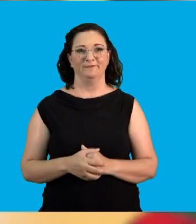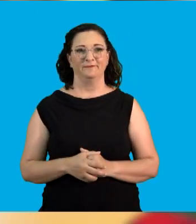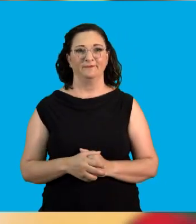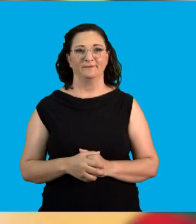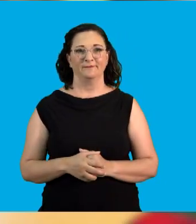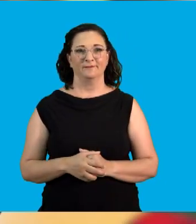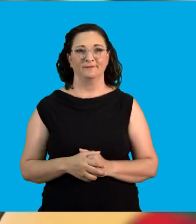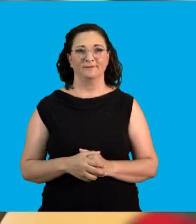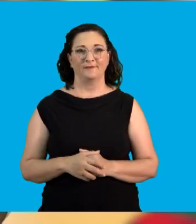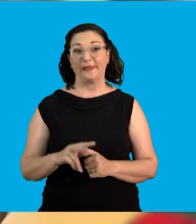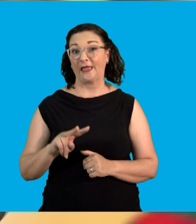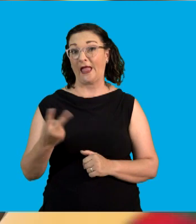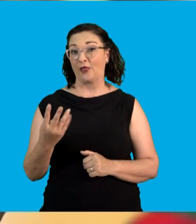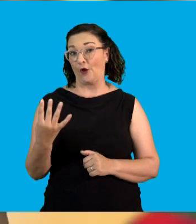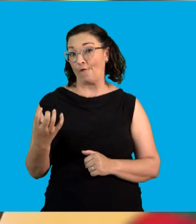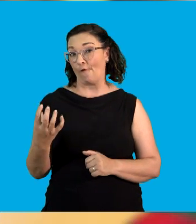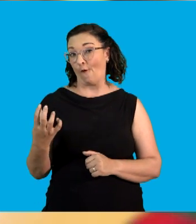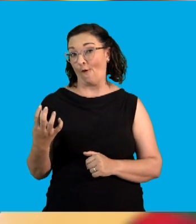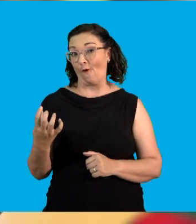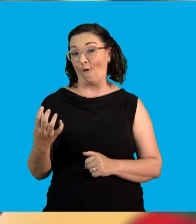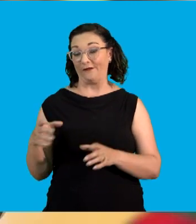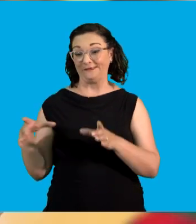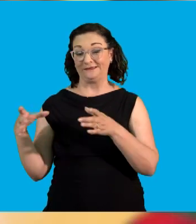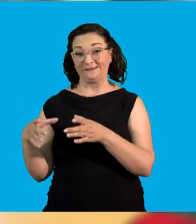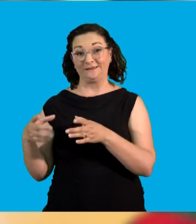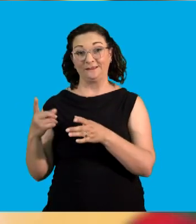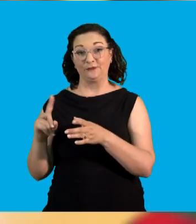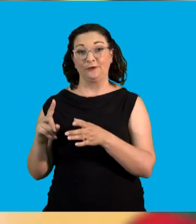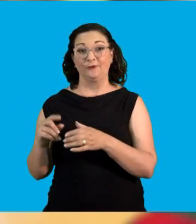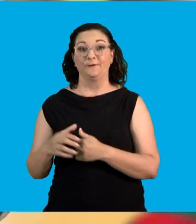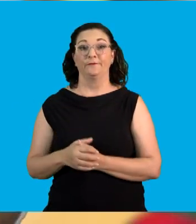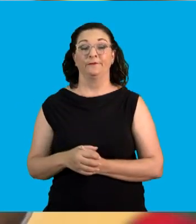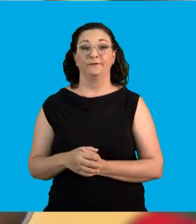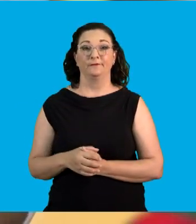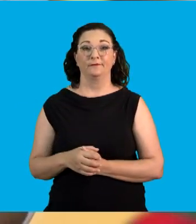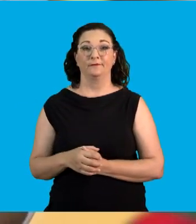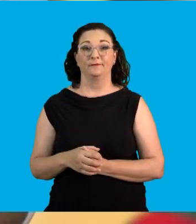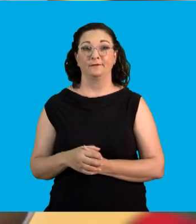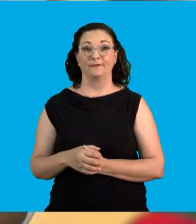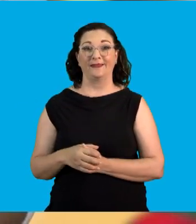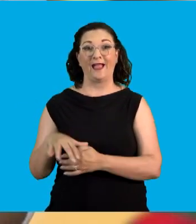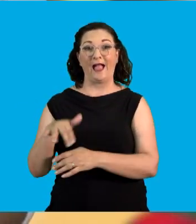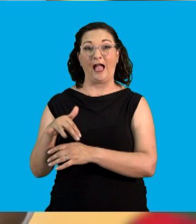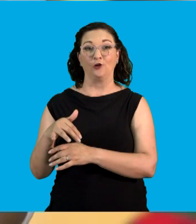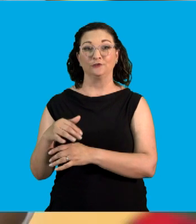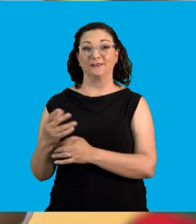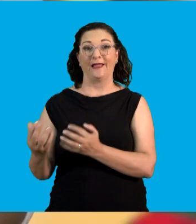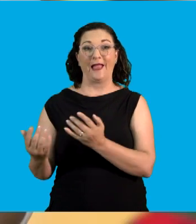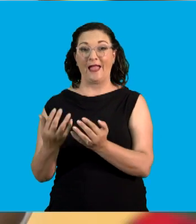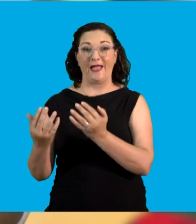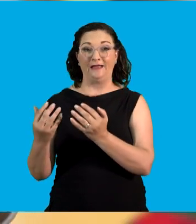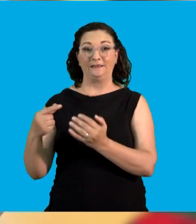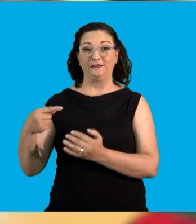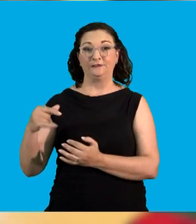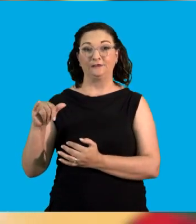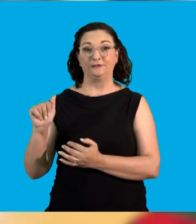they are not, because the other remaining 4 other planets, they are referred to as the outer gas